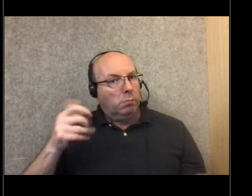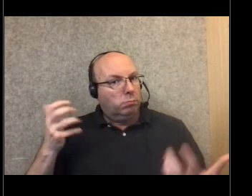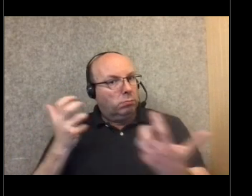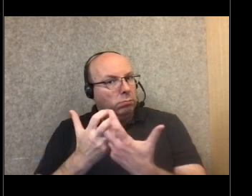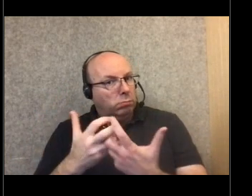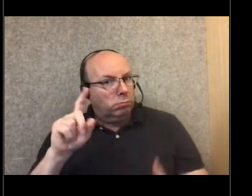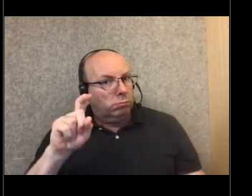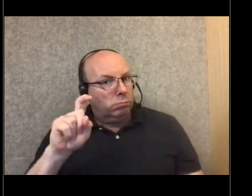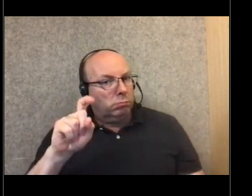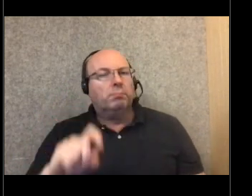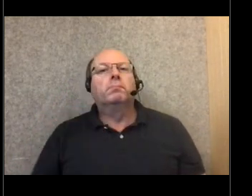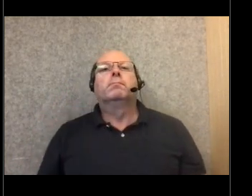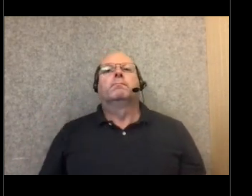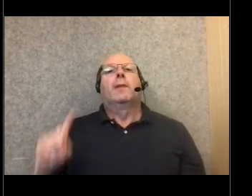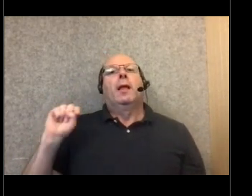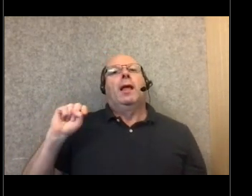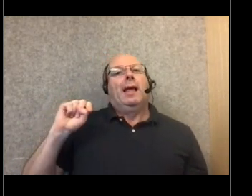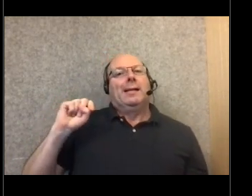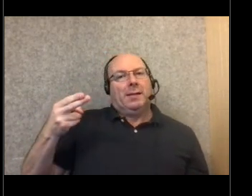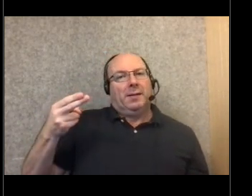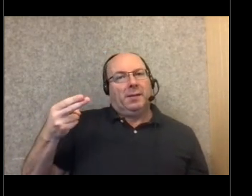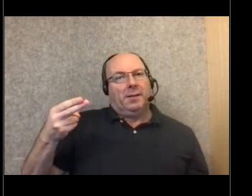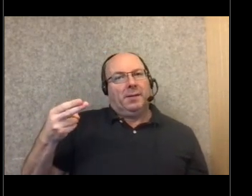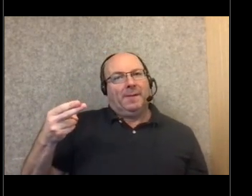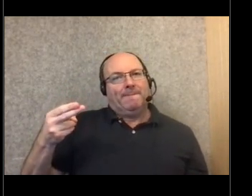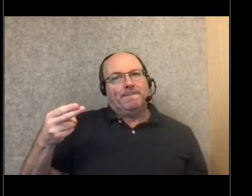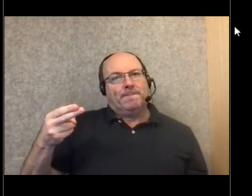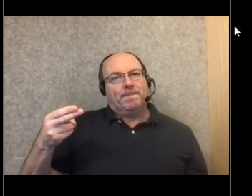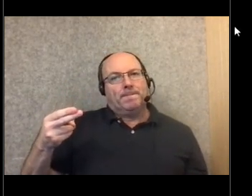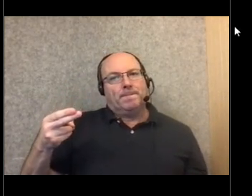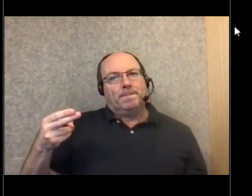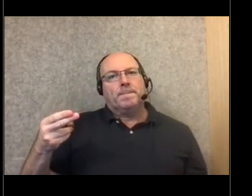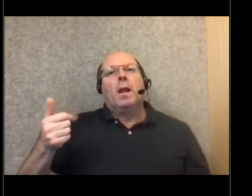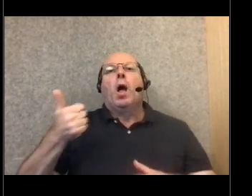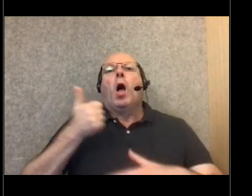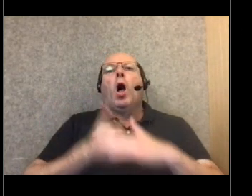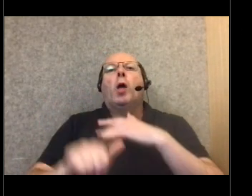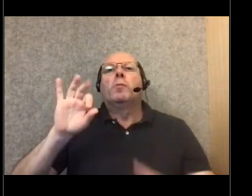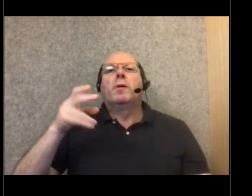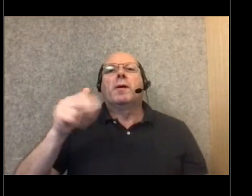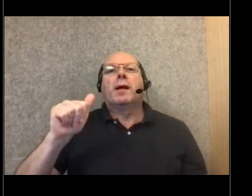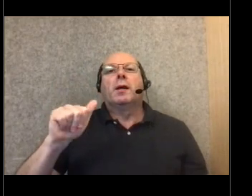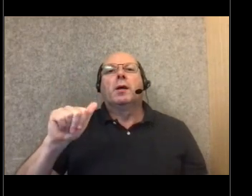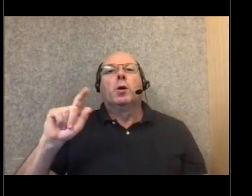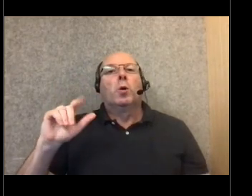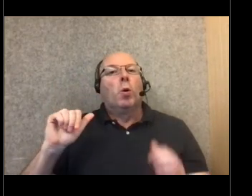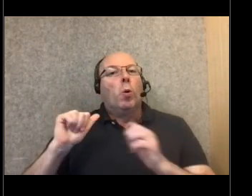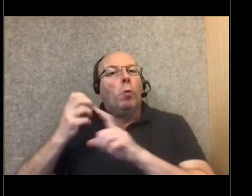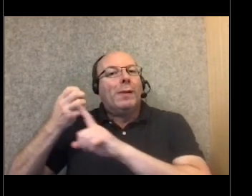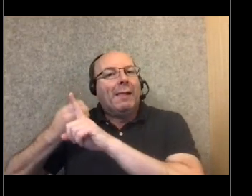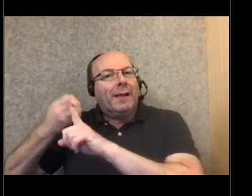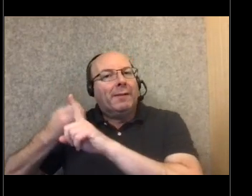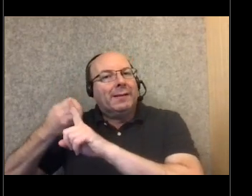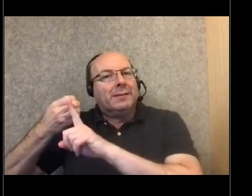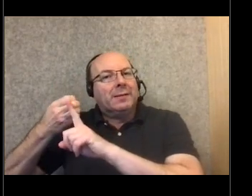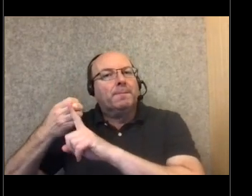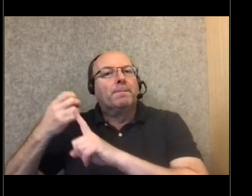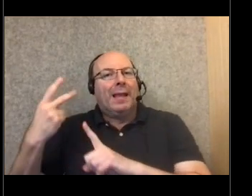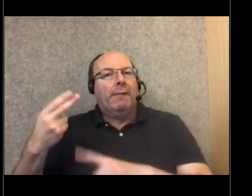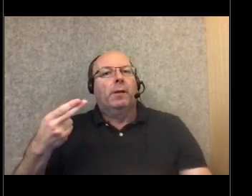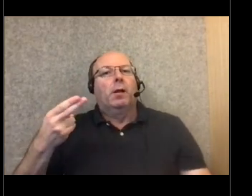So townhouses are only covered by the Fair Housing Act in elevator buildings with 4 or more